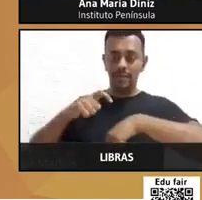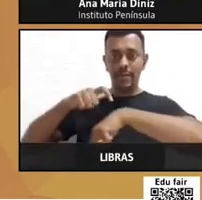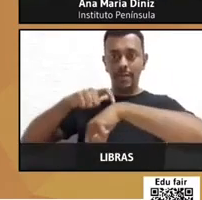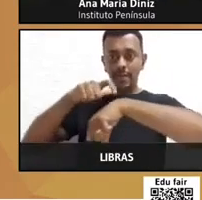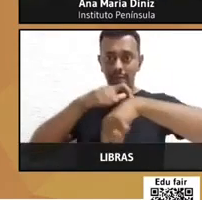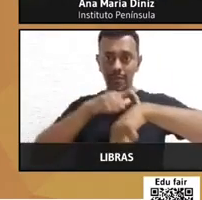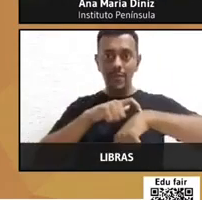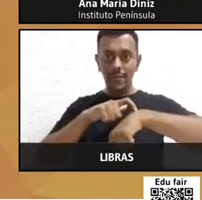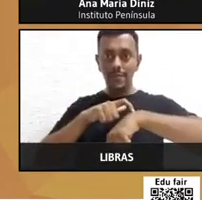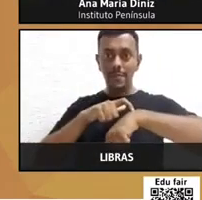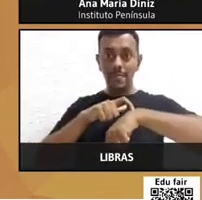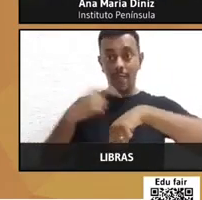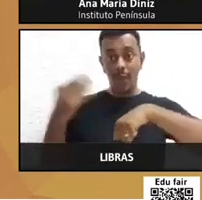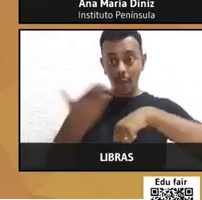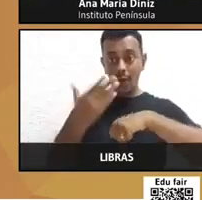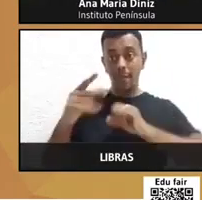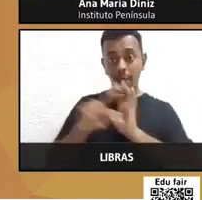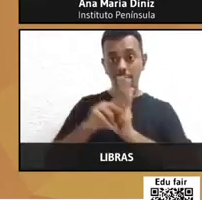Institute. Hello.